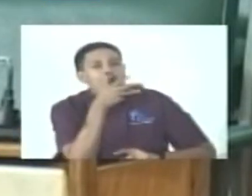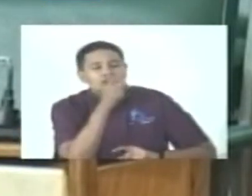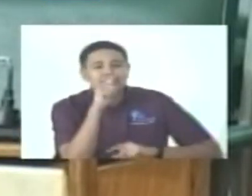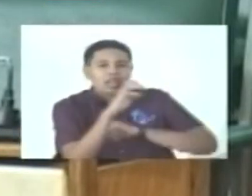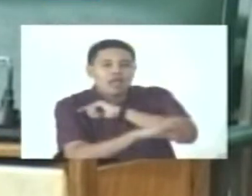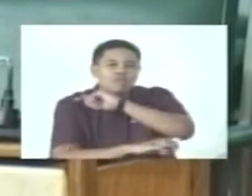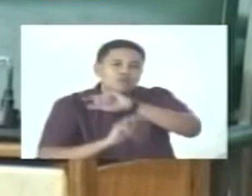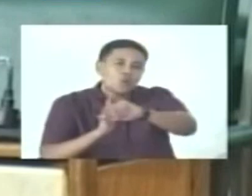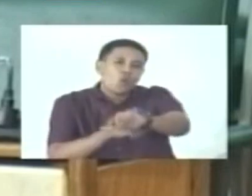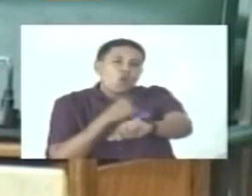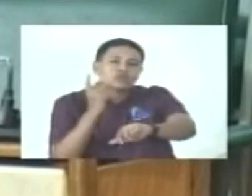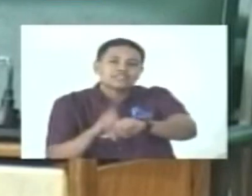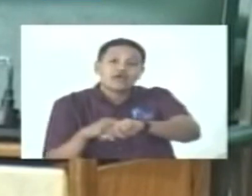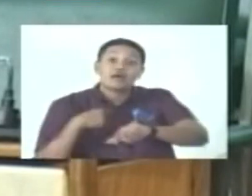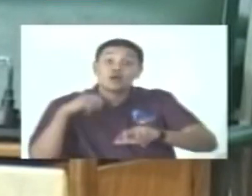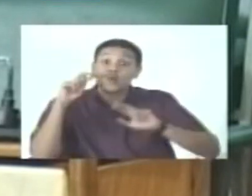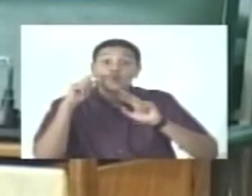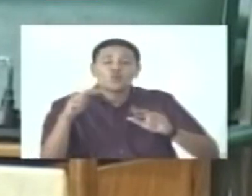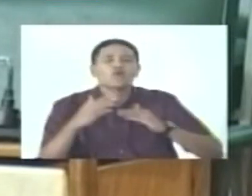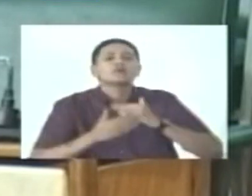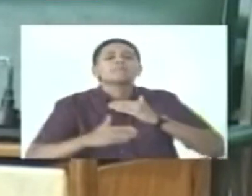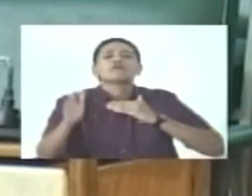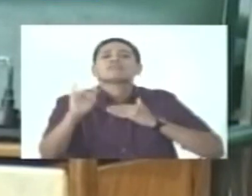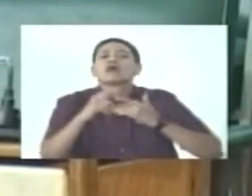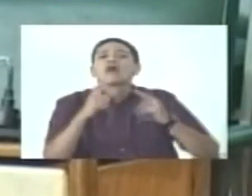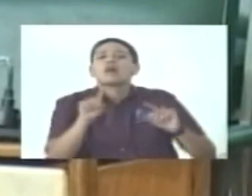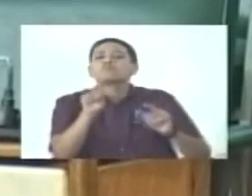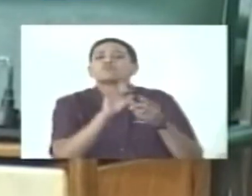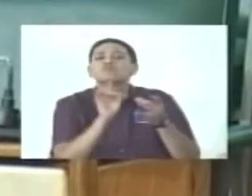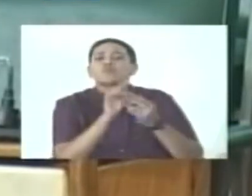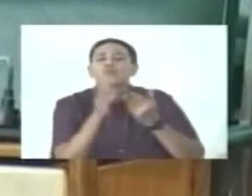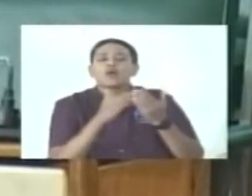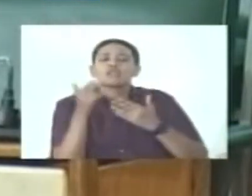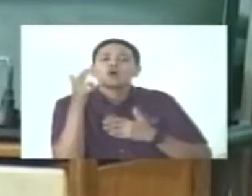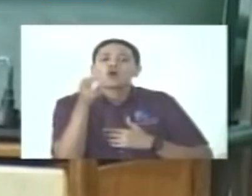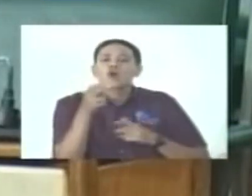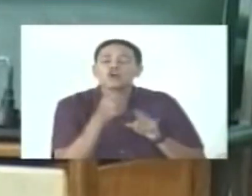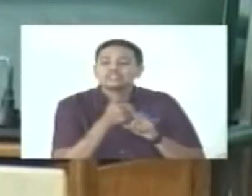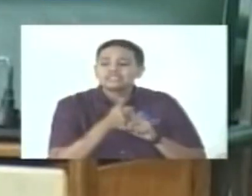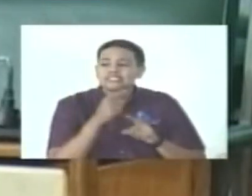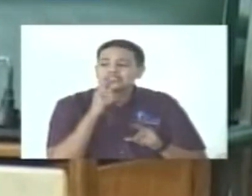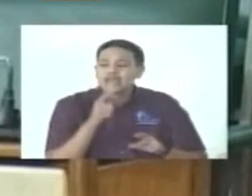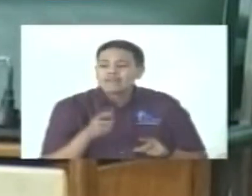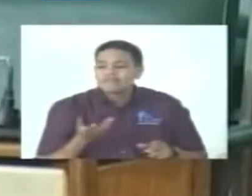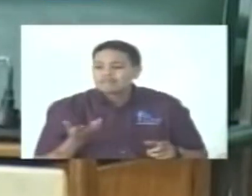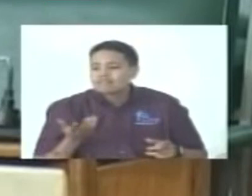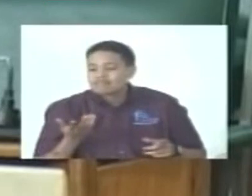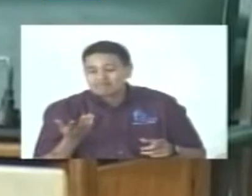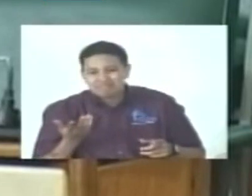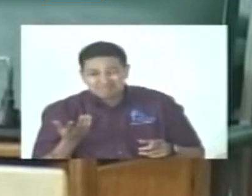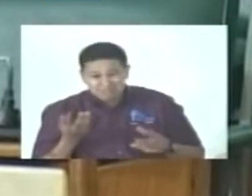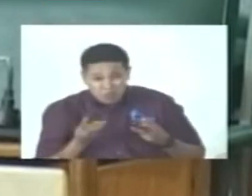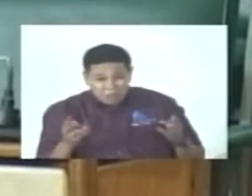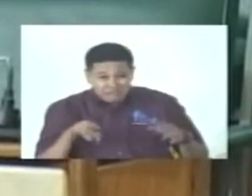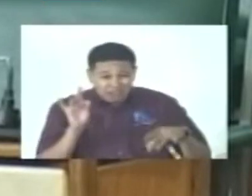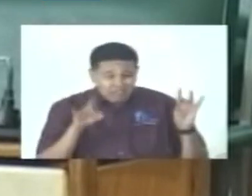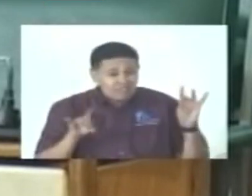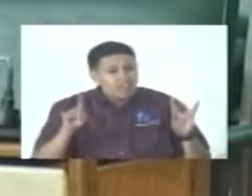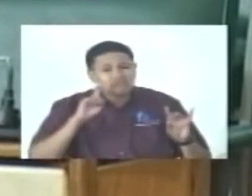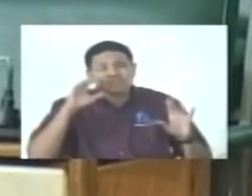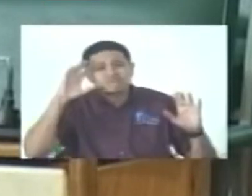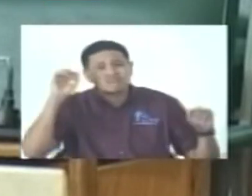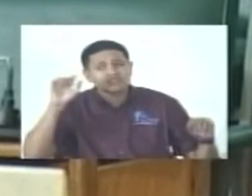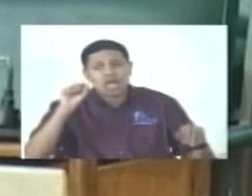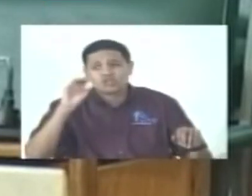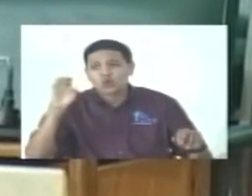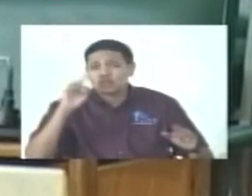President. When we look beyond that, you mentioned whether guns or drugs were being found. Mr. President, certainly within our SOEs, we're